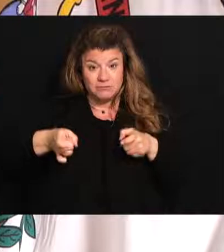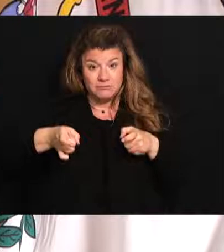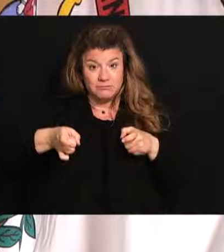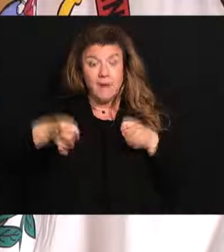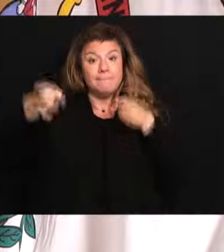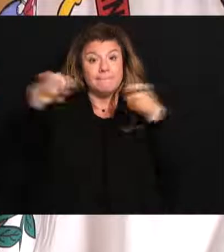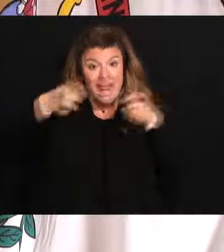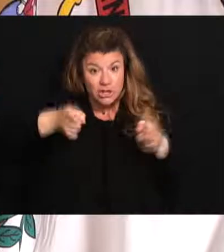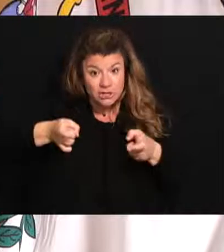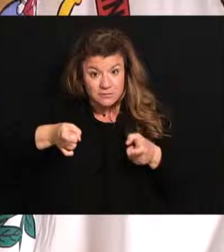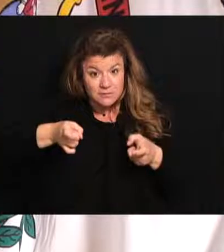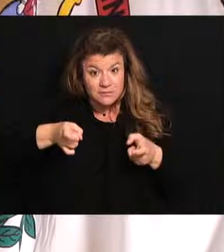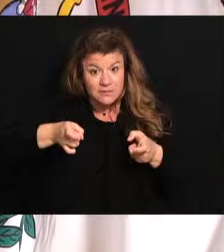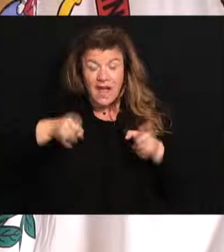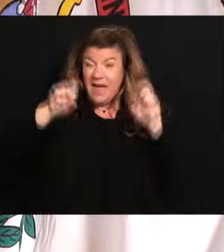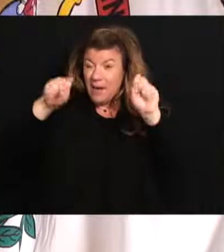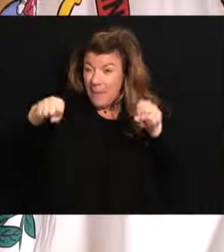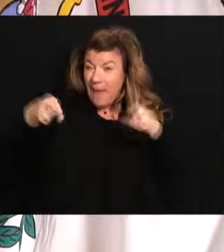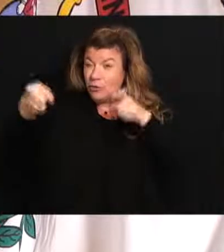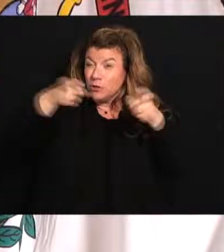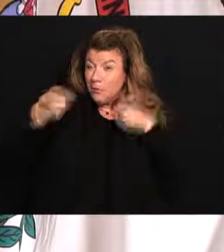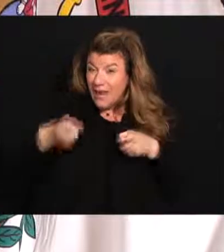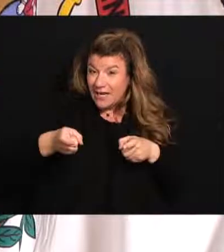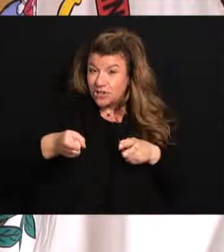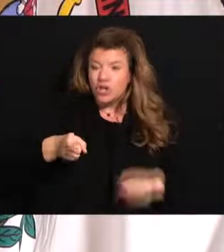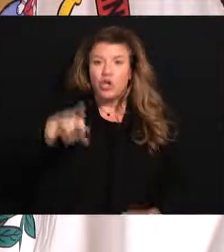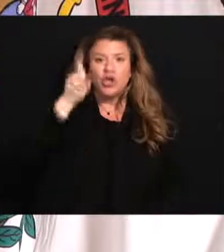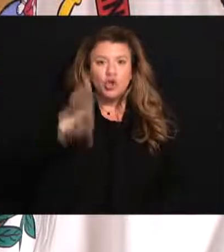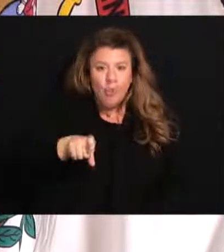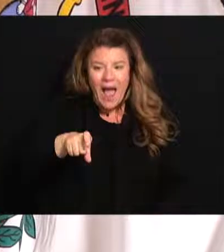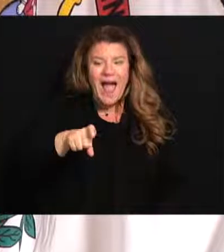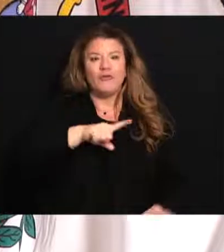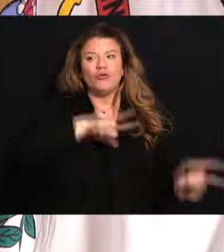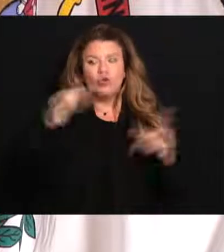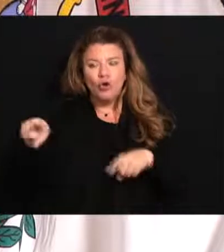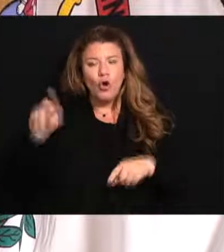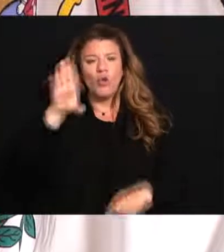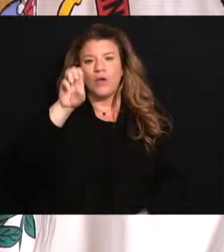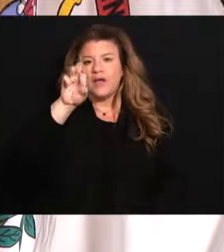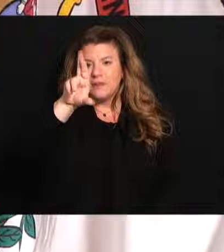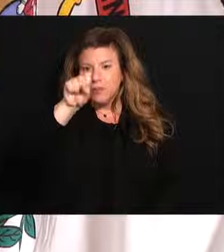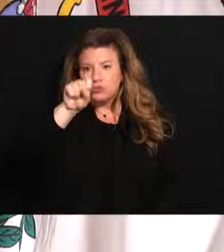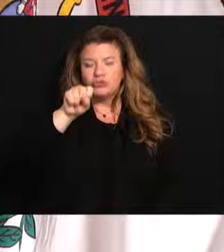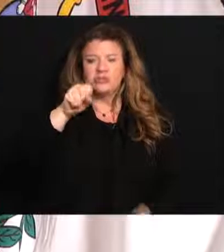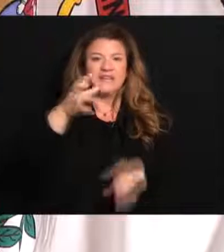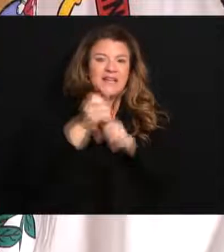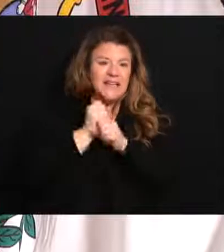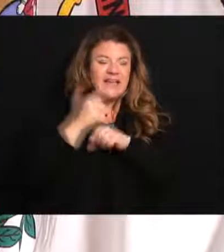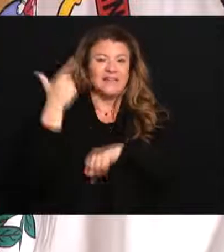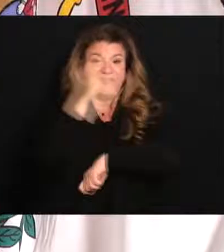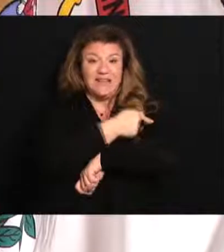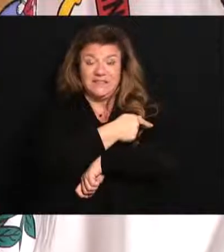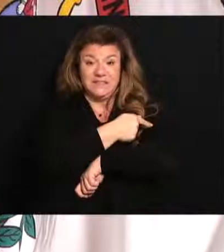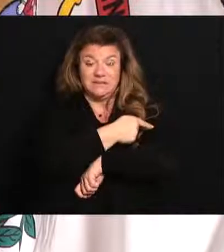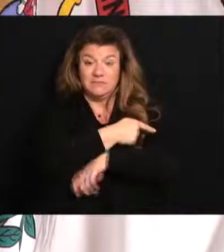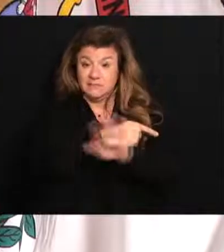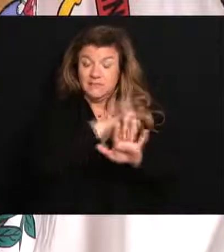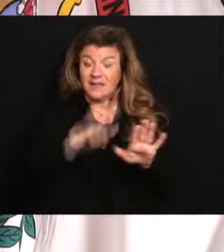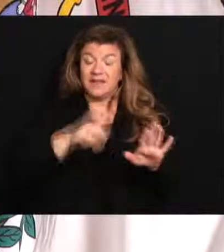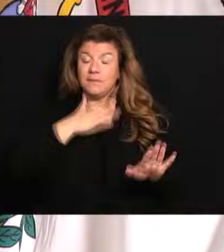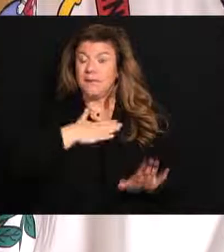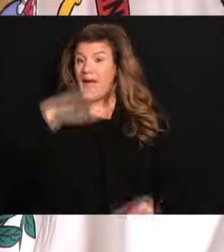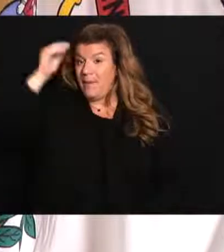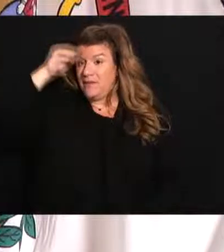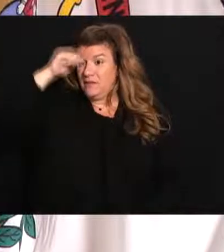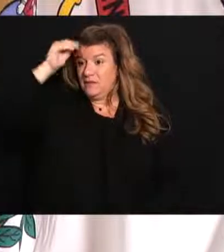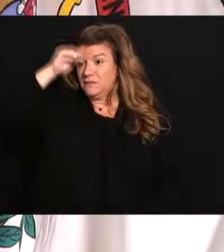it. And to be able to do that, you need to absolutely be getting your booster shots, getting your vaccines. That's my opinion. Without